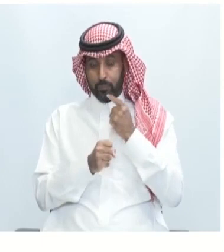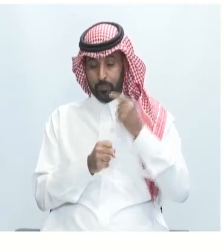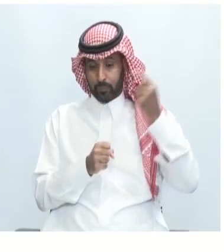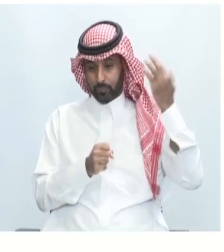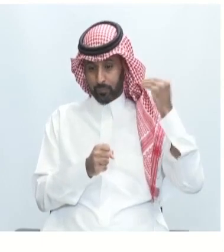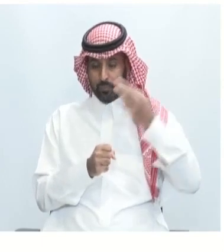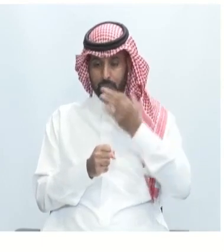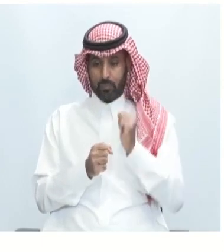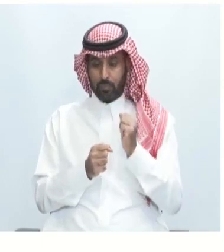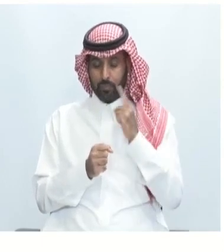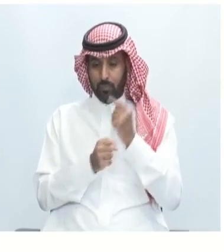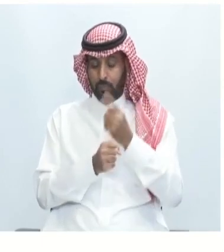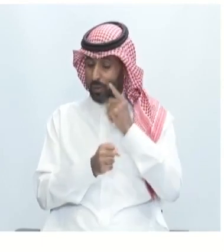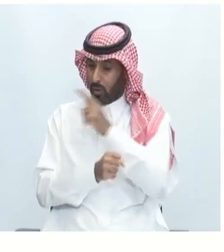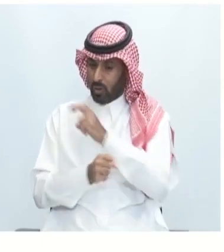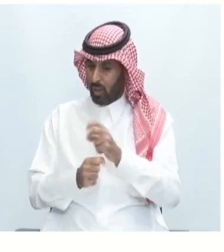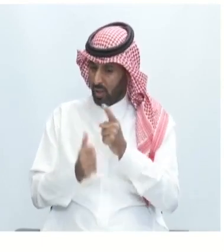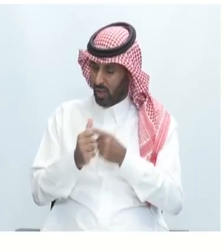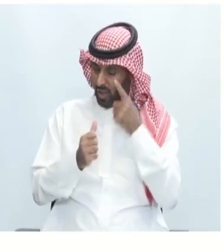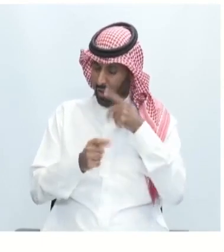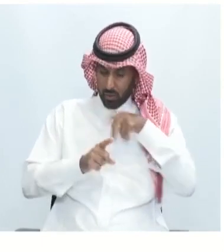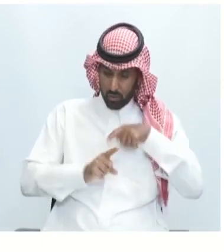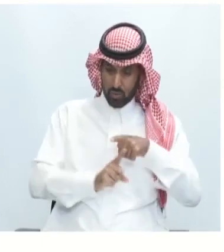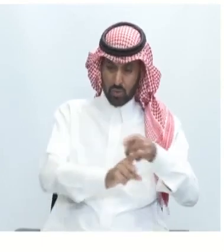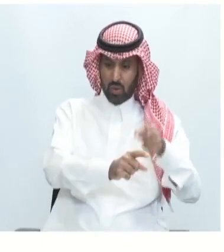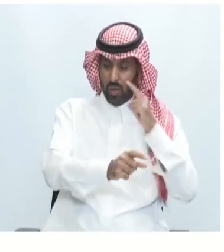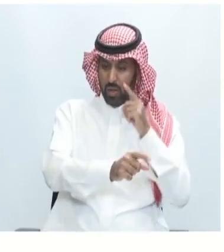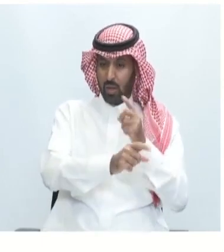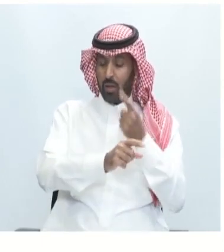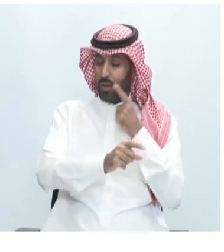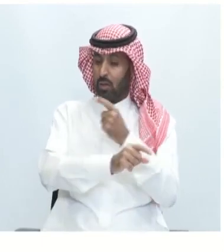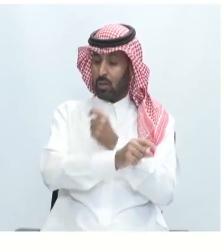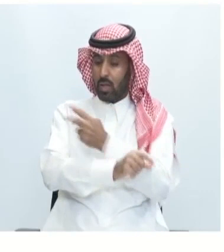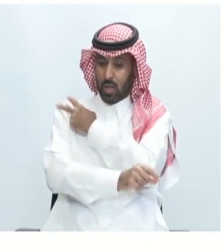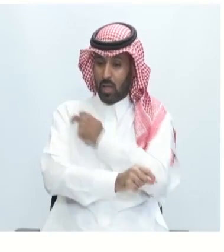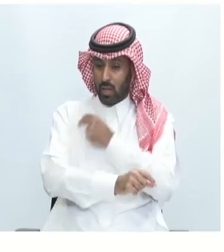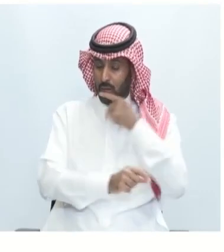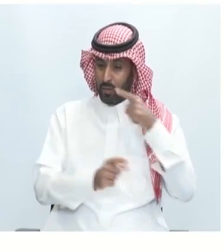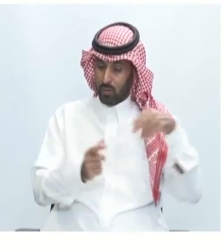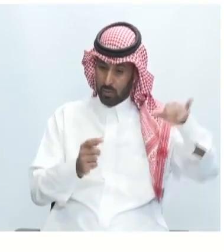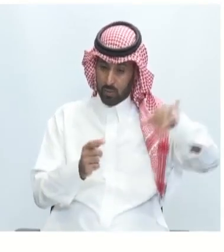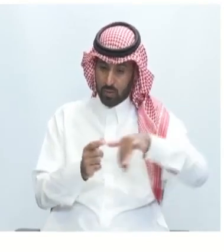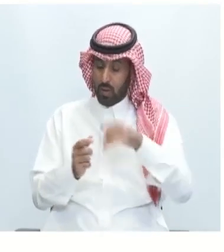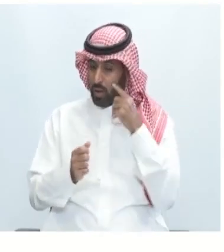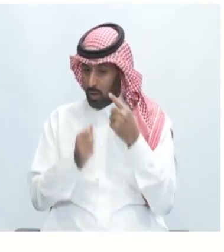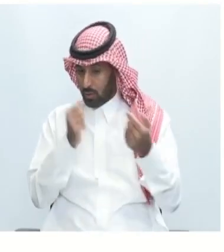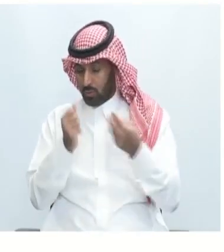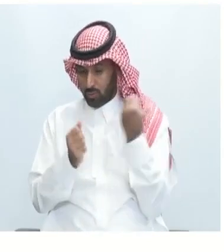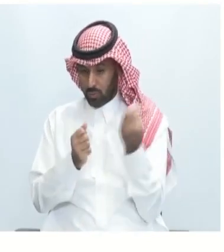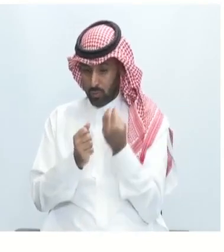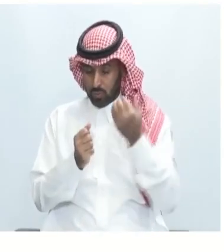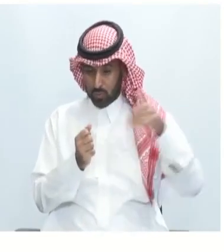second example here, the criminal had already escaped by the time the police arrived. The criminal had